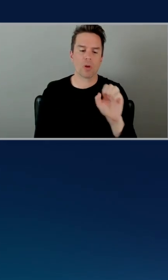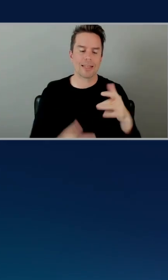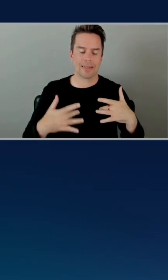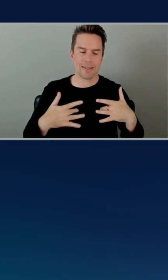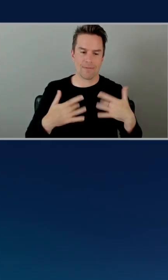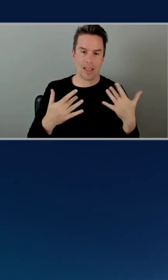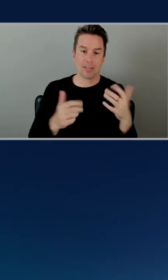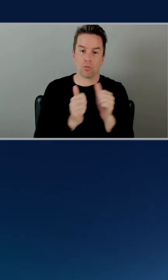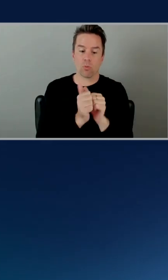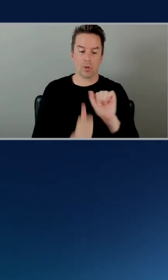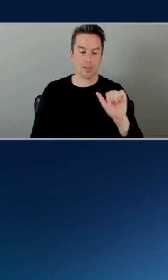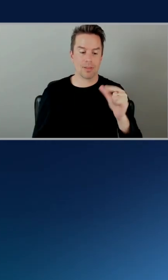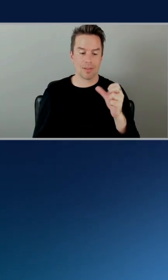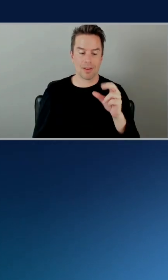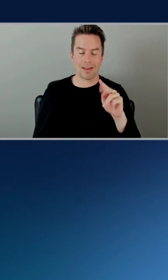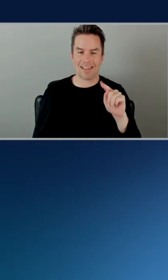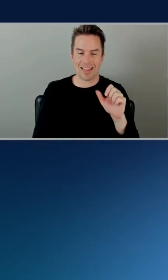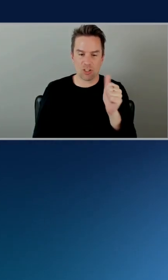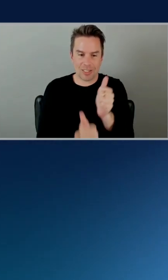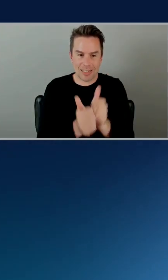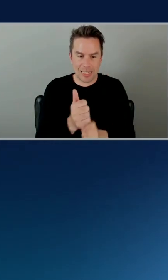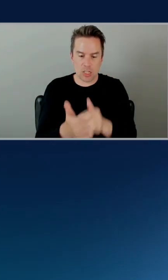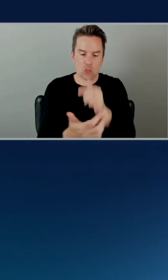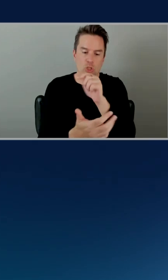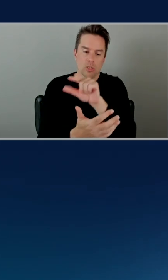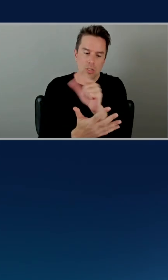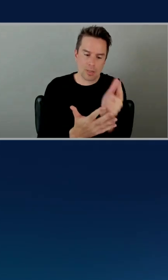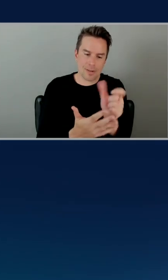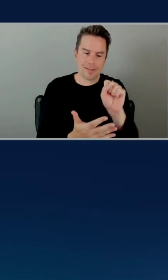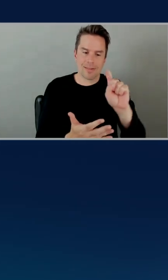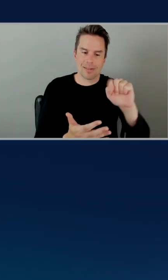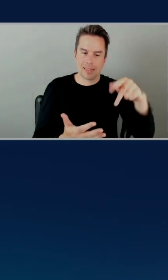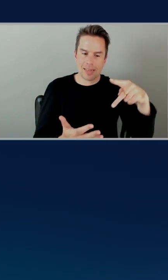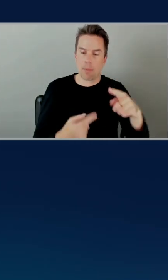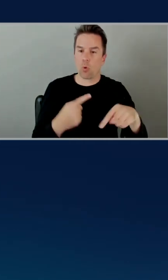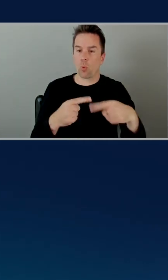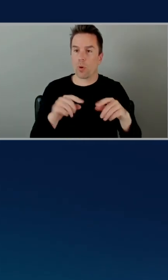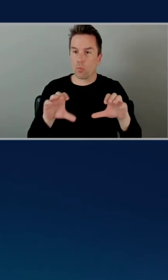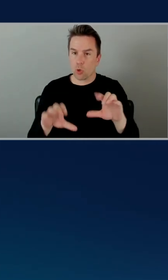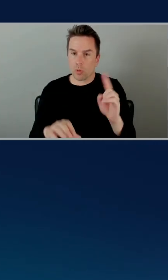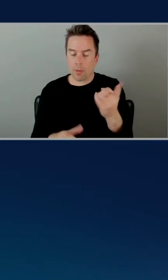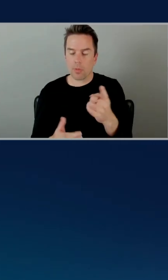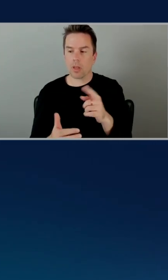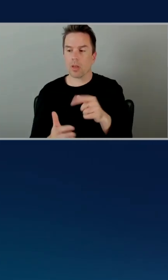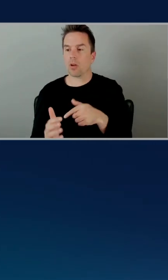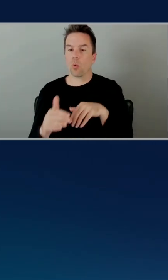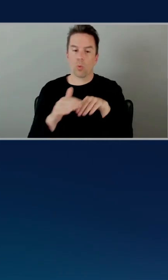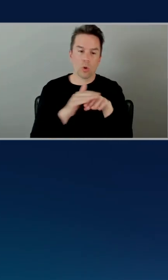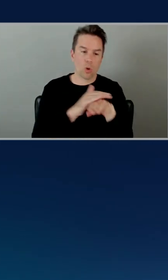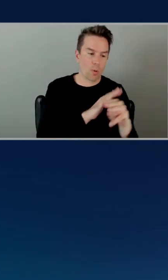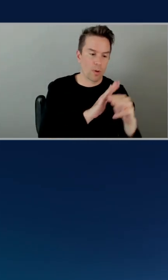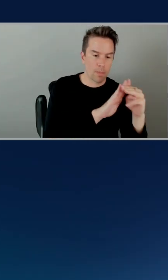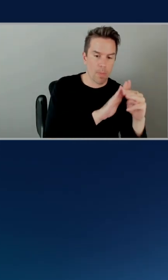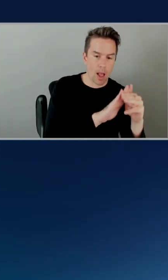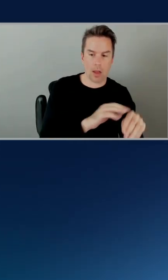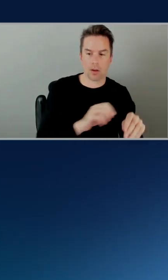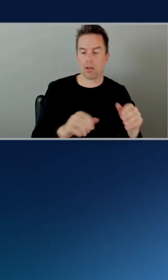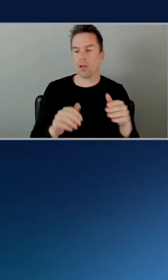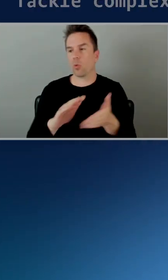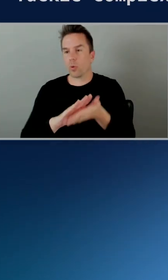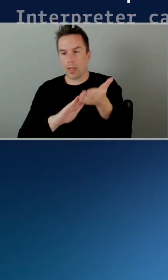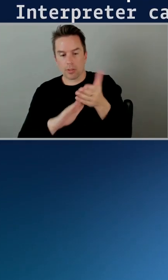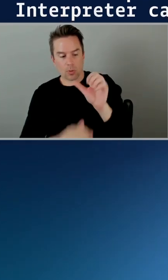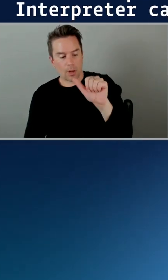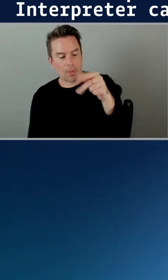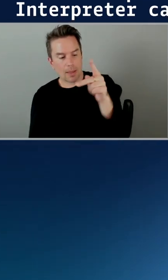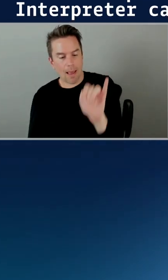do something, whether that's we go to the model, or we execute an API, or we search a knowledge base, every